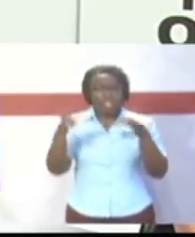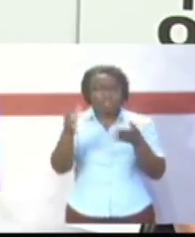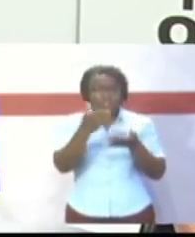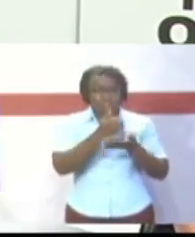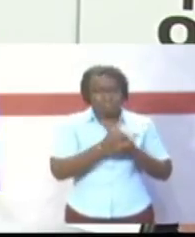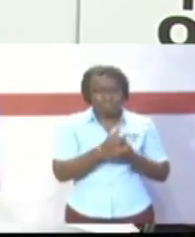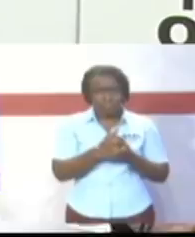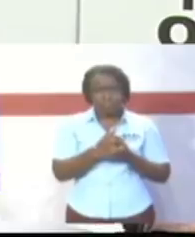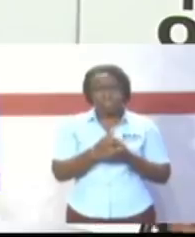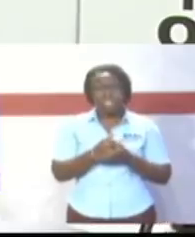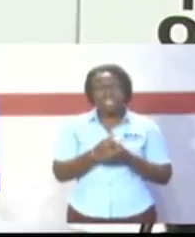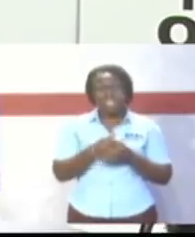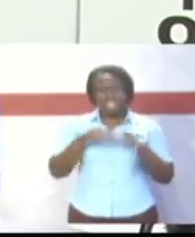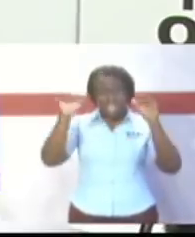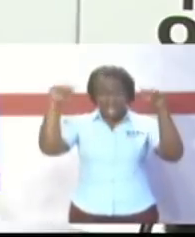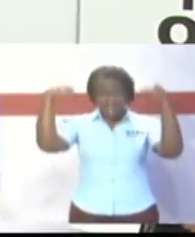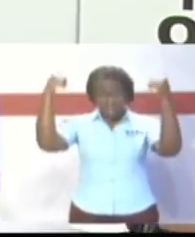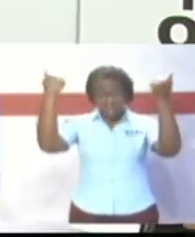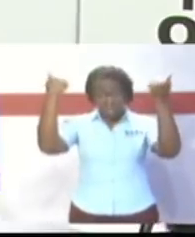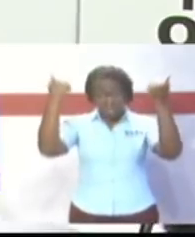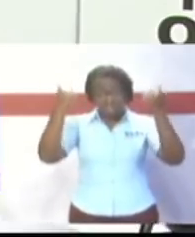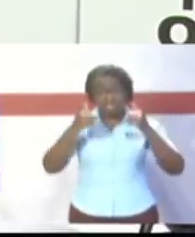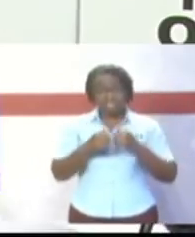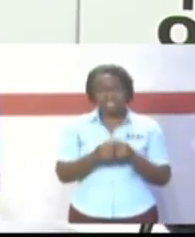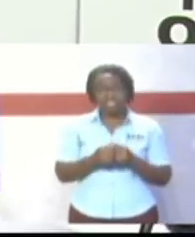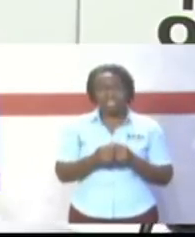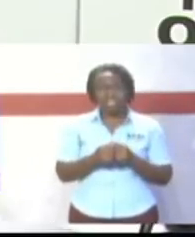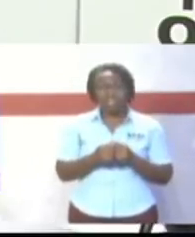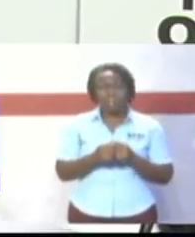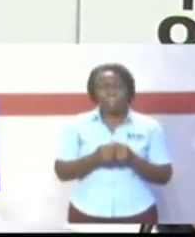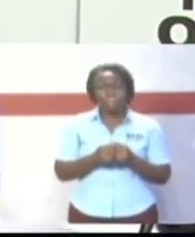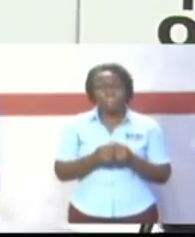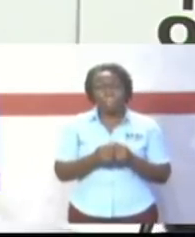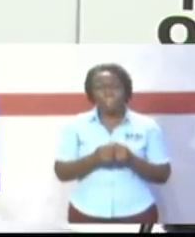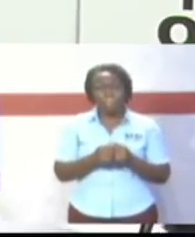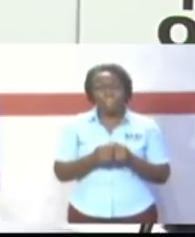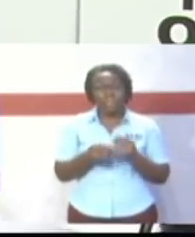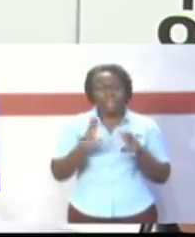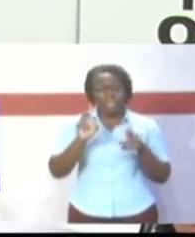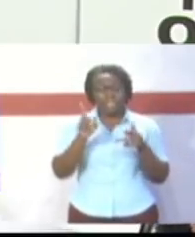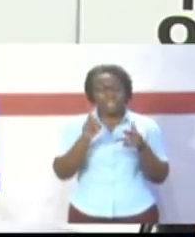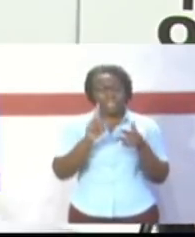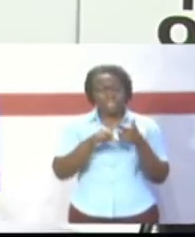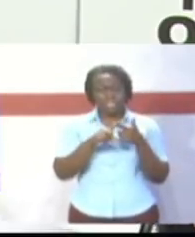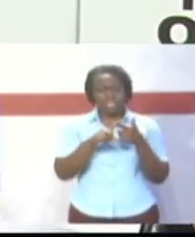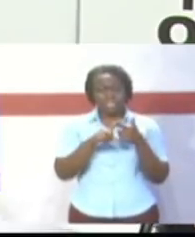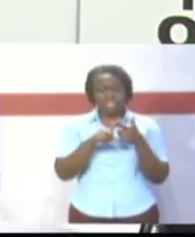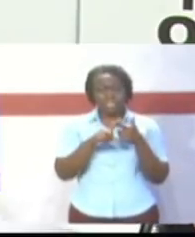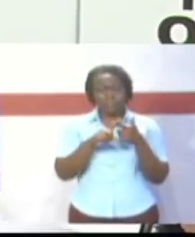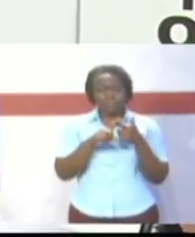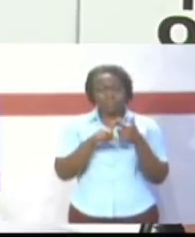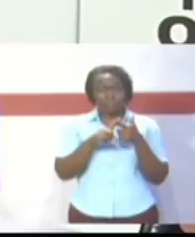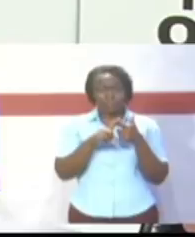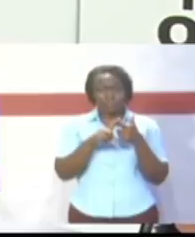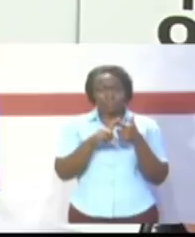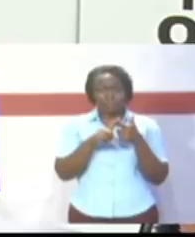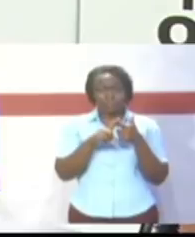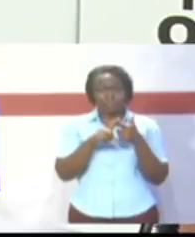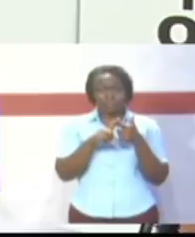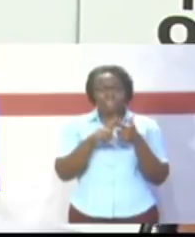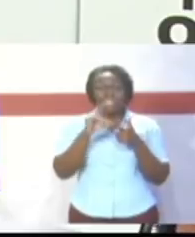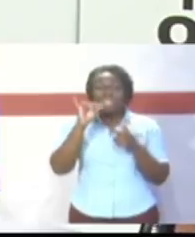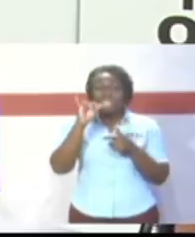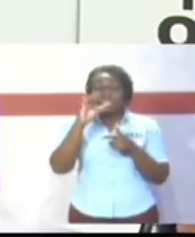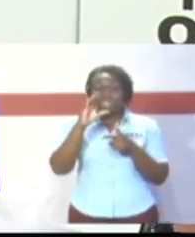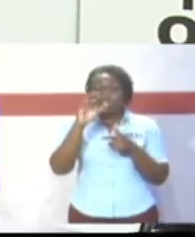that process. That happened on Wednesday and the interfacility transfer. Secondly, through increasing the ICU capacity at the accident